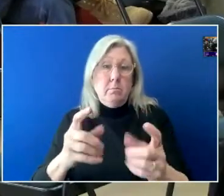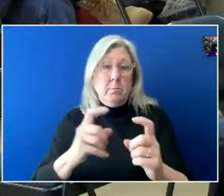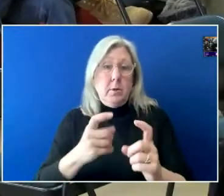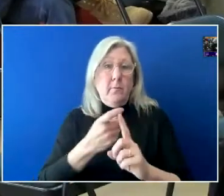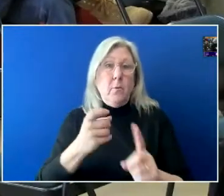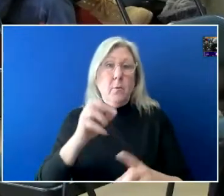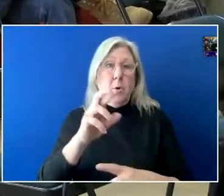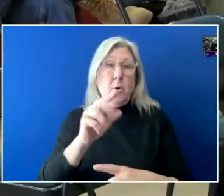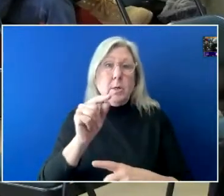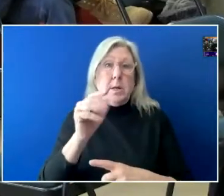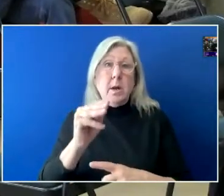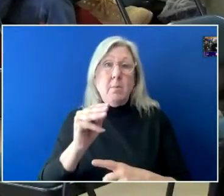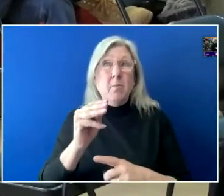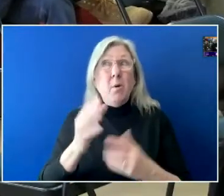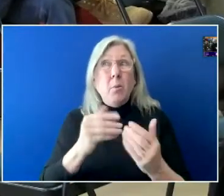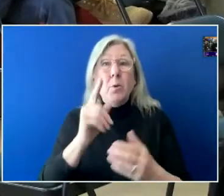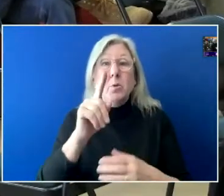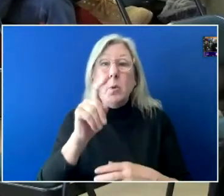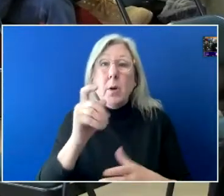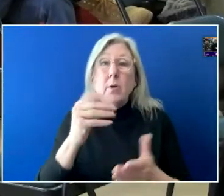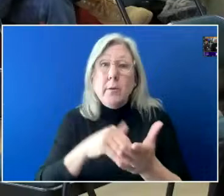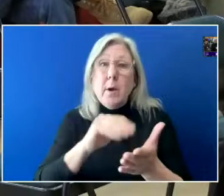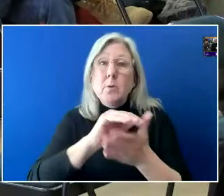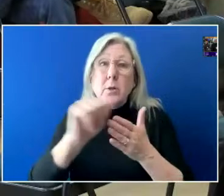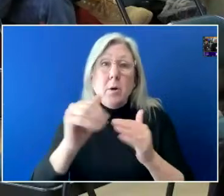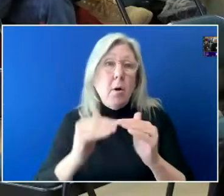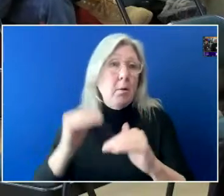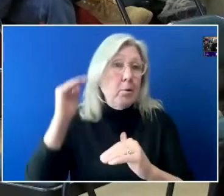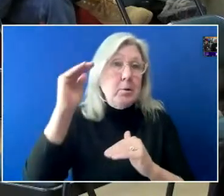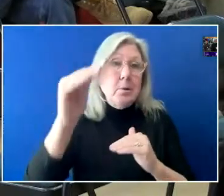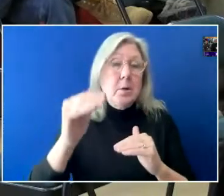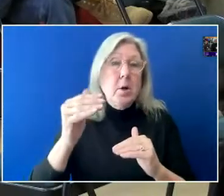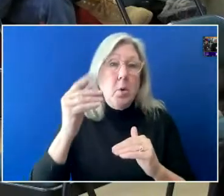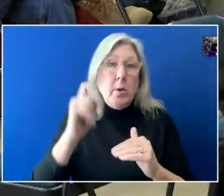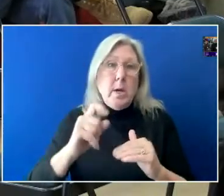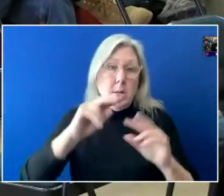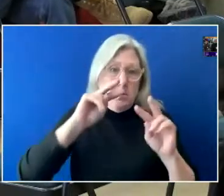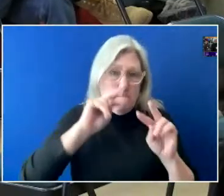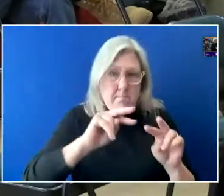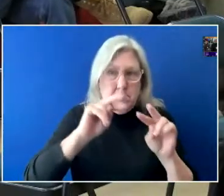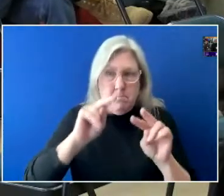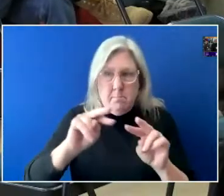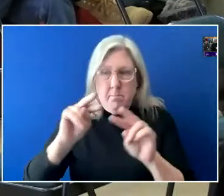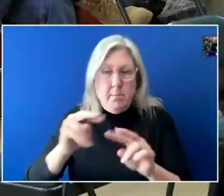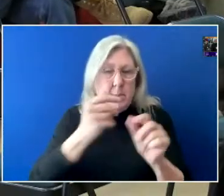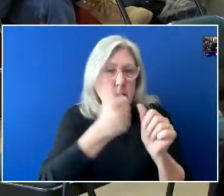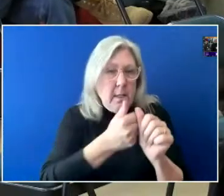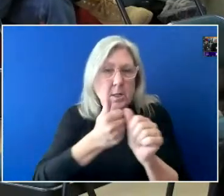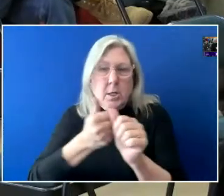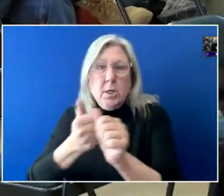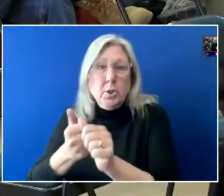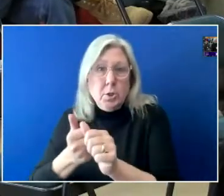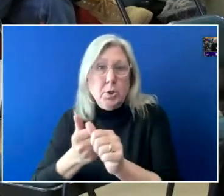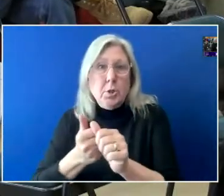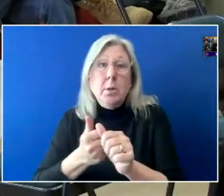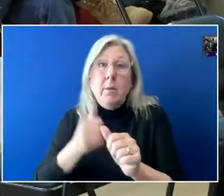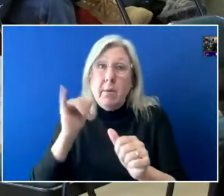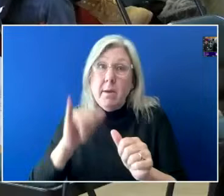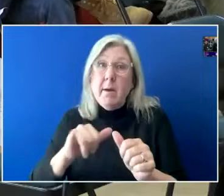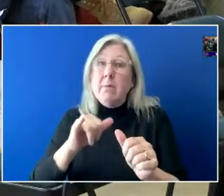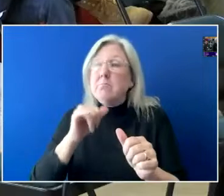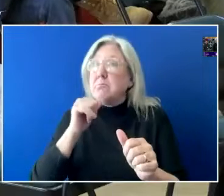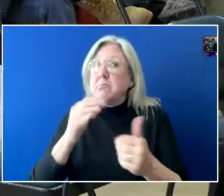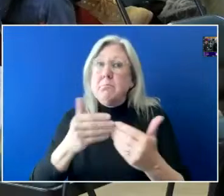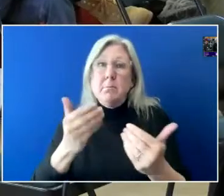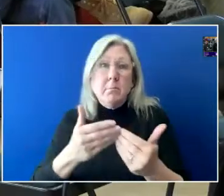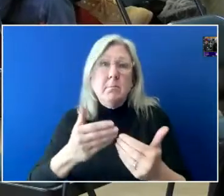$100,000 we had to go through each and every one uh that was an uh an arduous task to be able